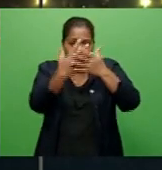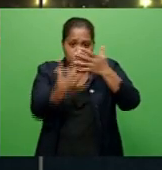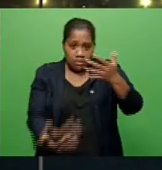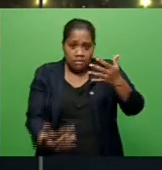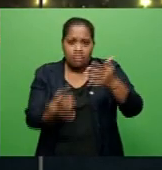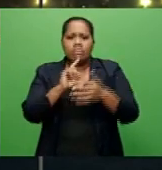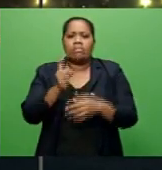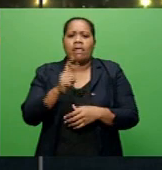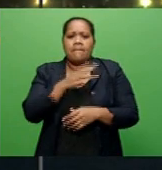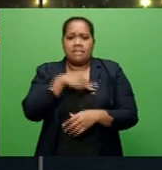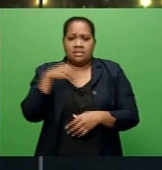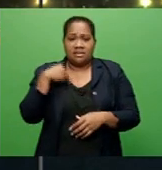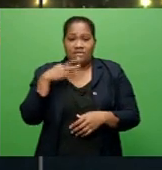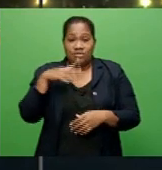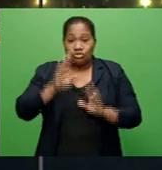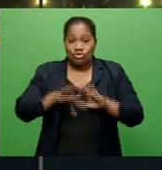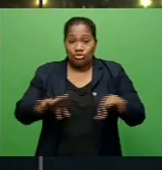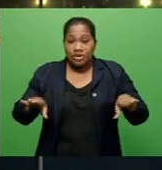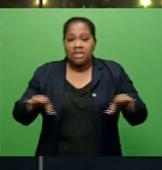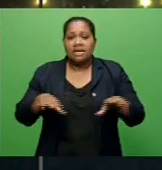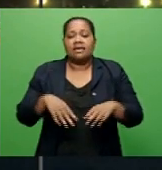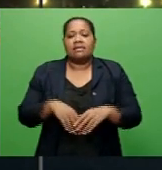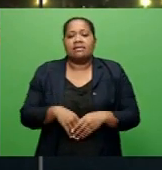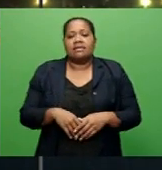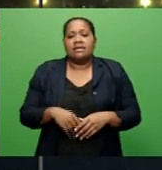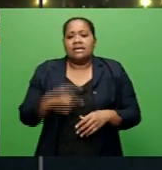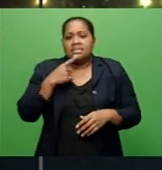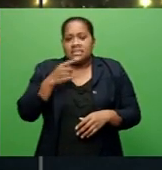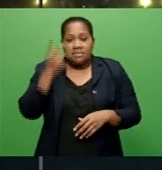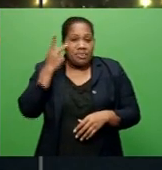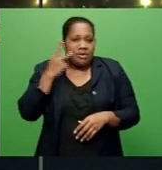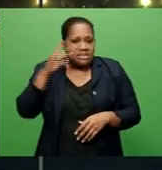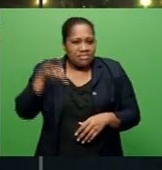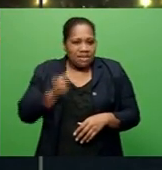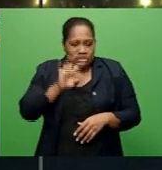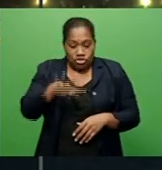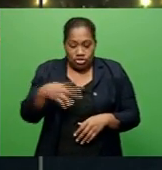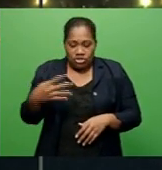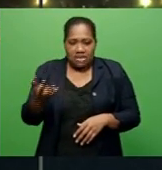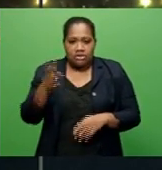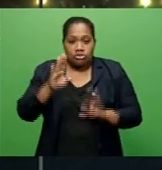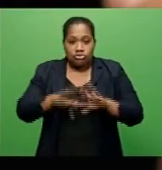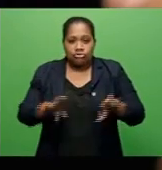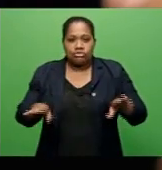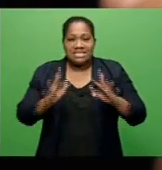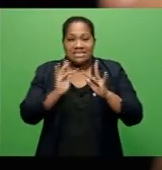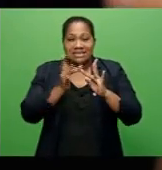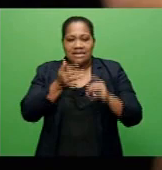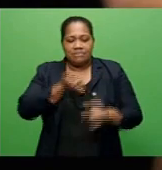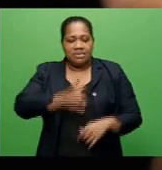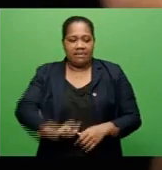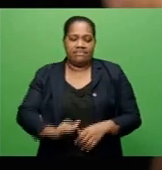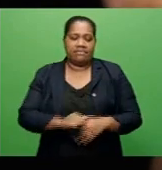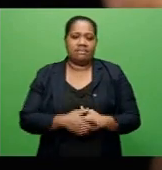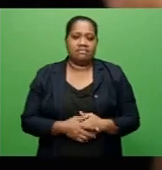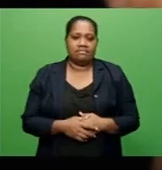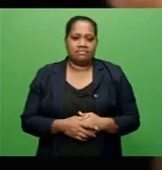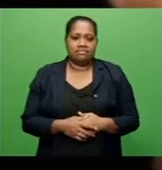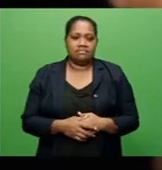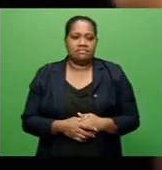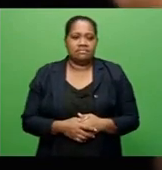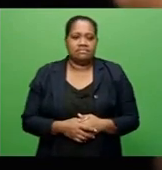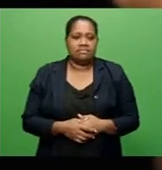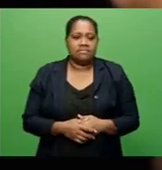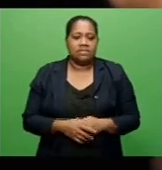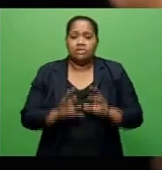for Children, Merseni Vuniwanga, says parents should check their children's internet behavior. Facebook is the most widely used social